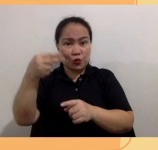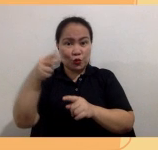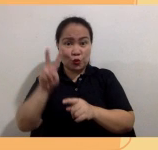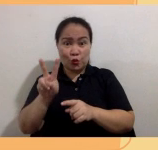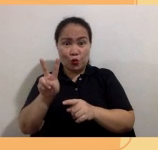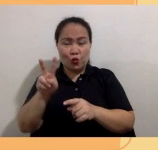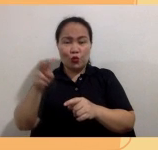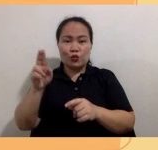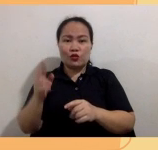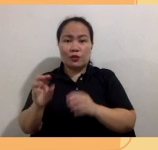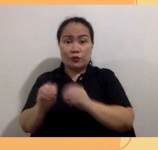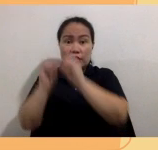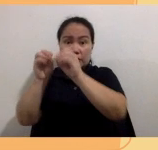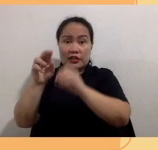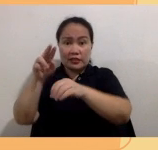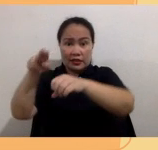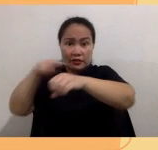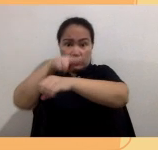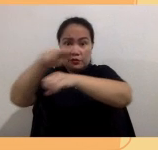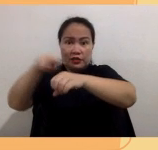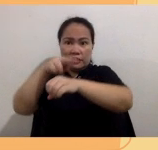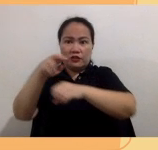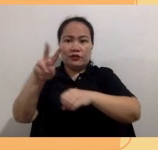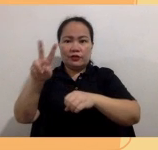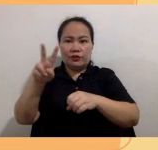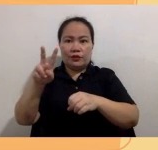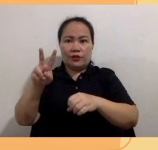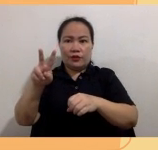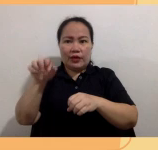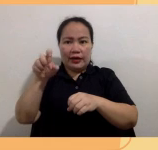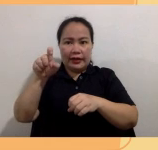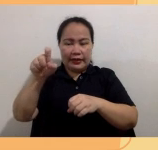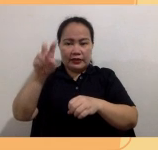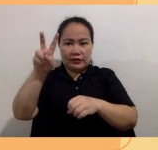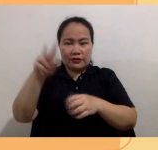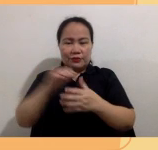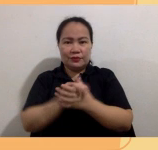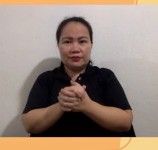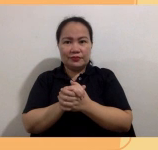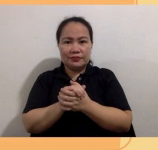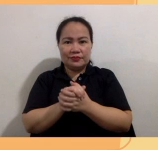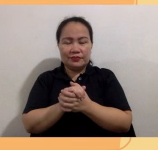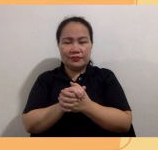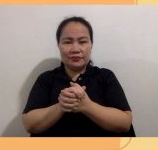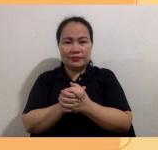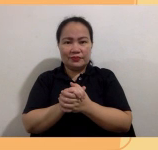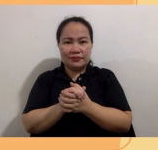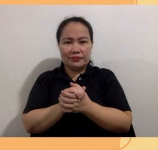Mas mataas si 7, so sa denominator natin ilalagay si y cubed.